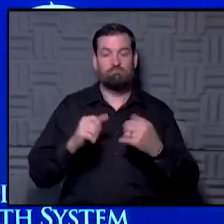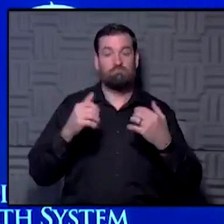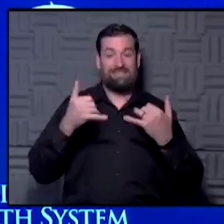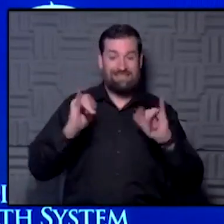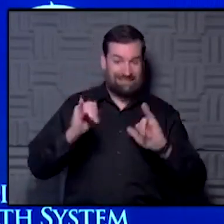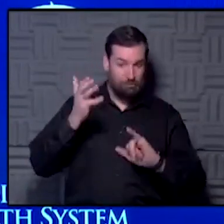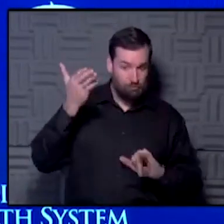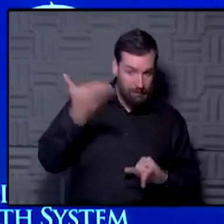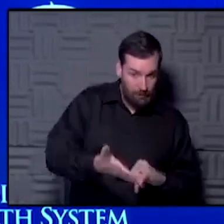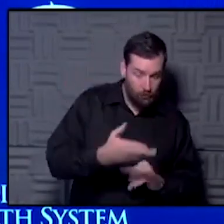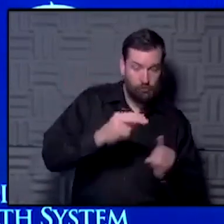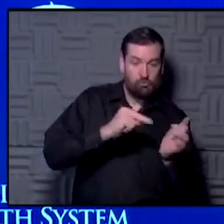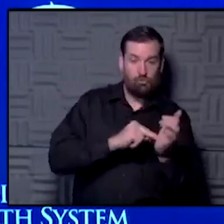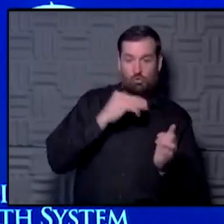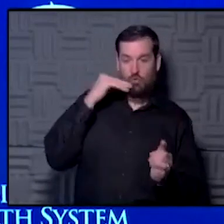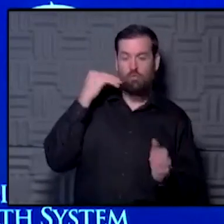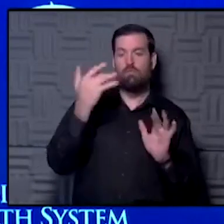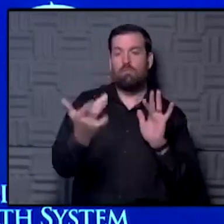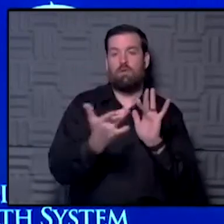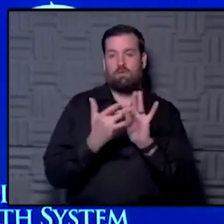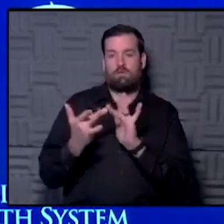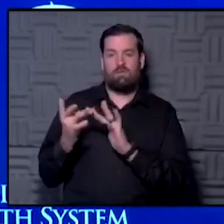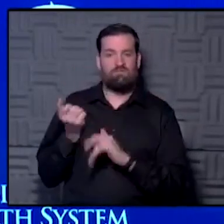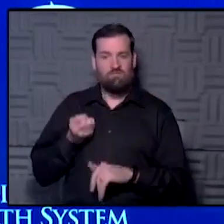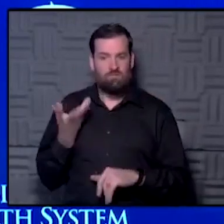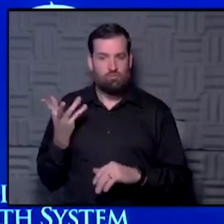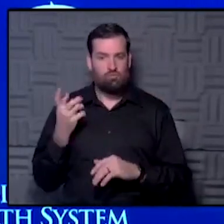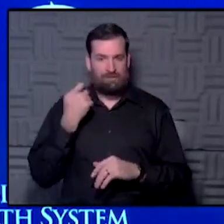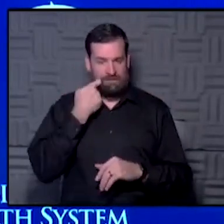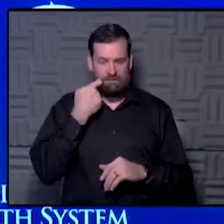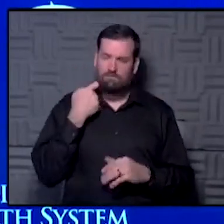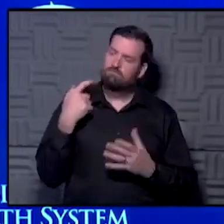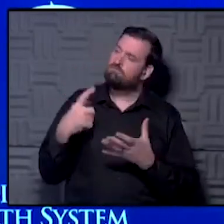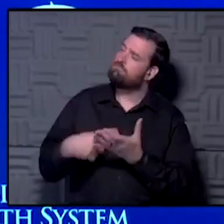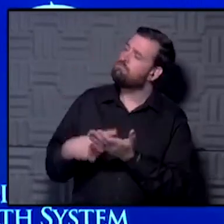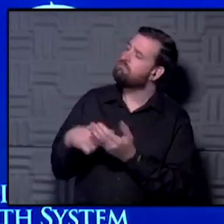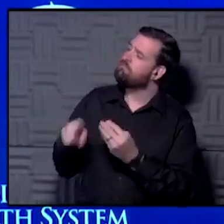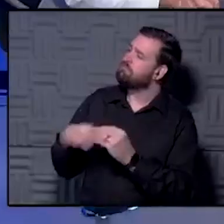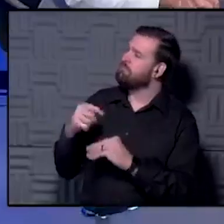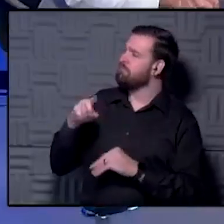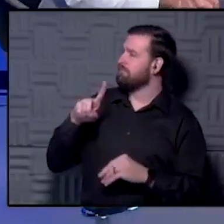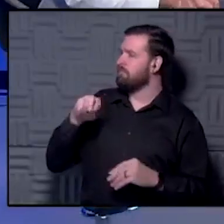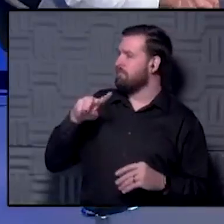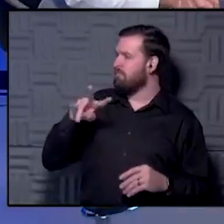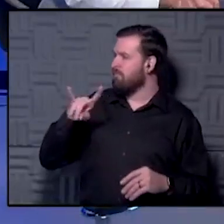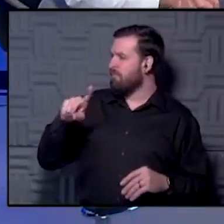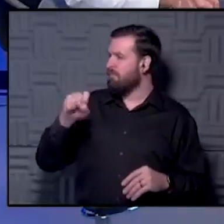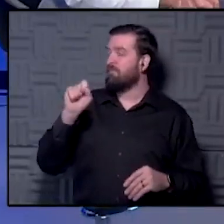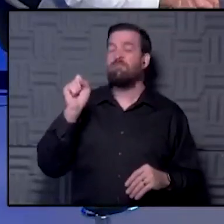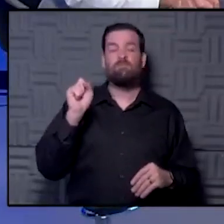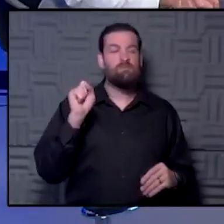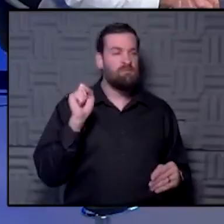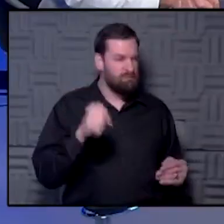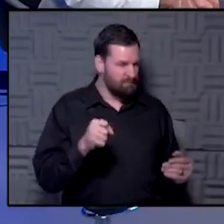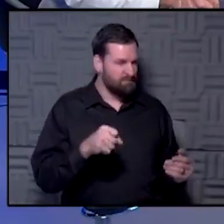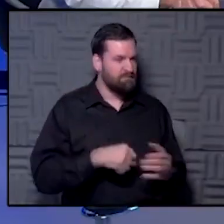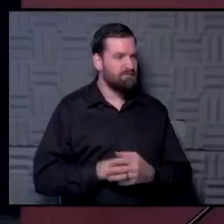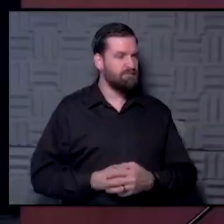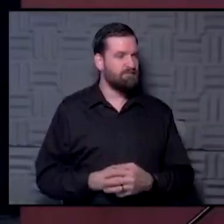nursing homes. We've been contacted by a few even recently. So talk to us a little bit about that, David. Where are we with that? Yeah,